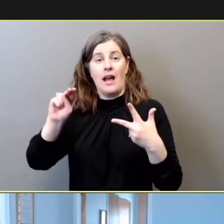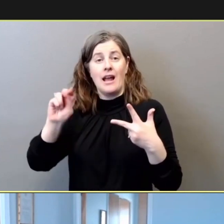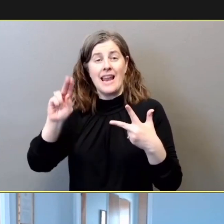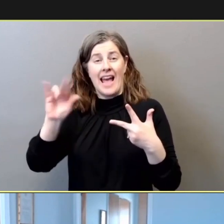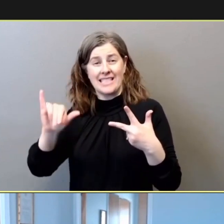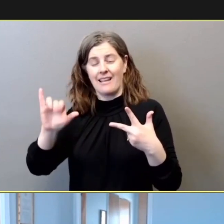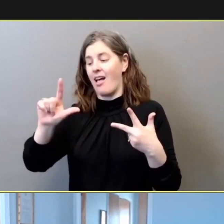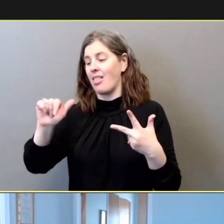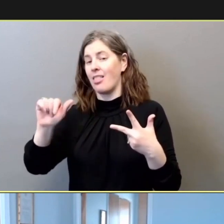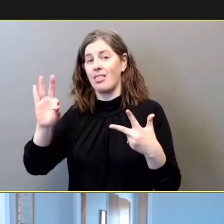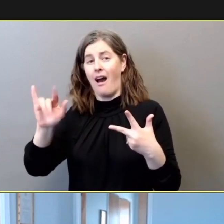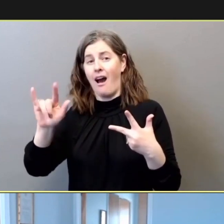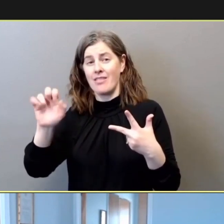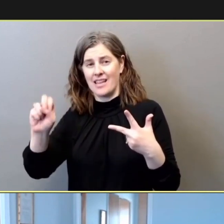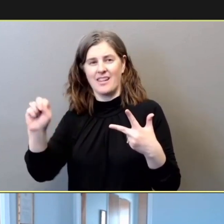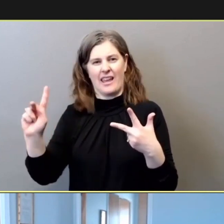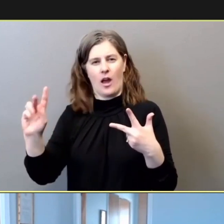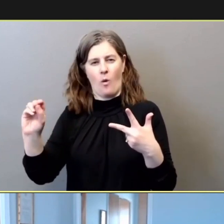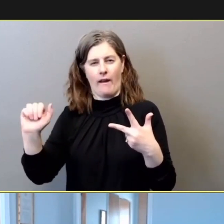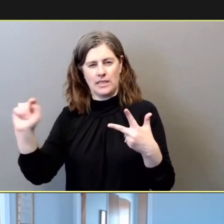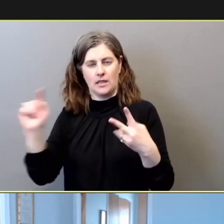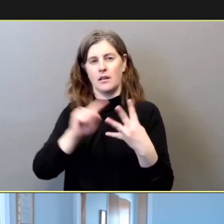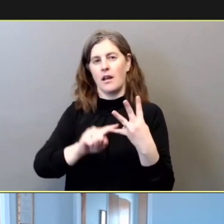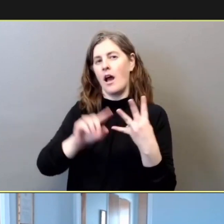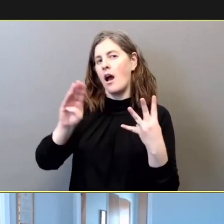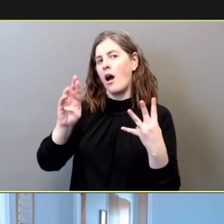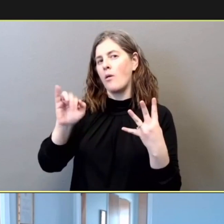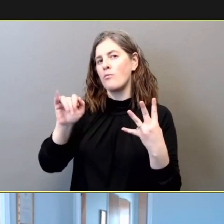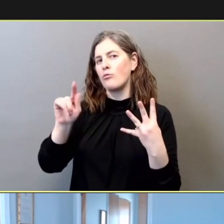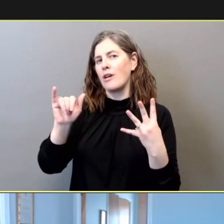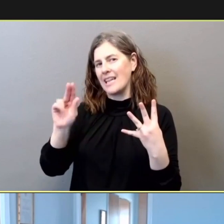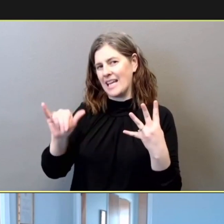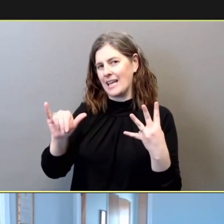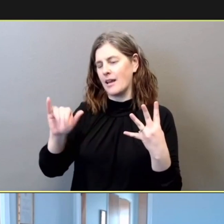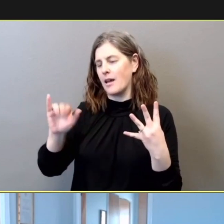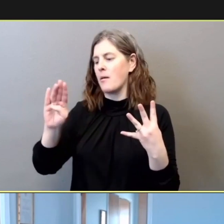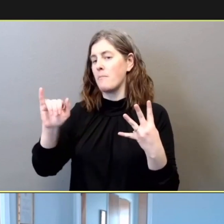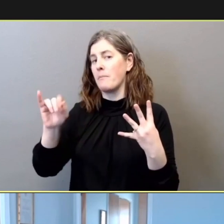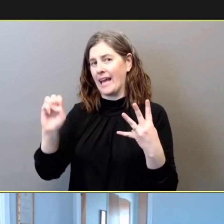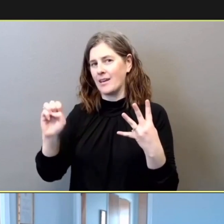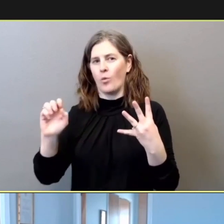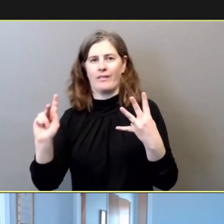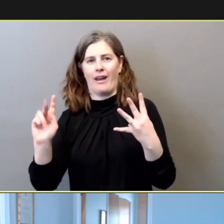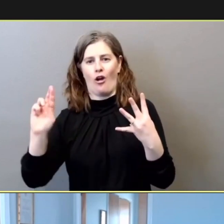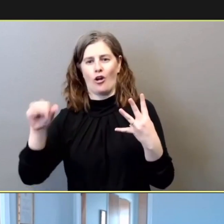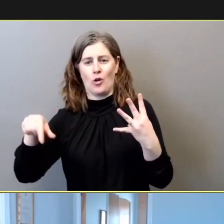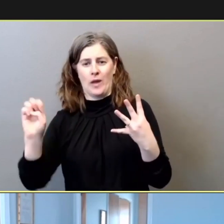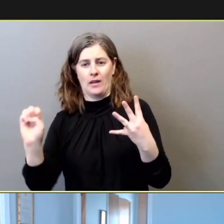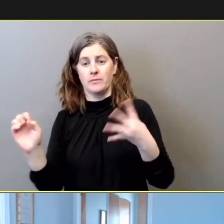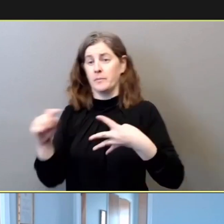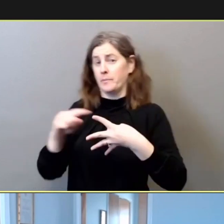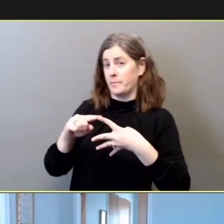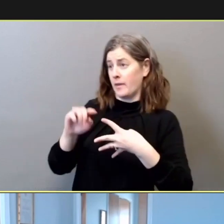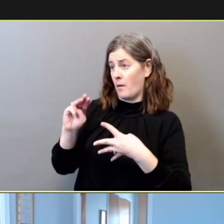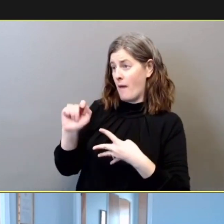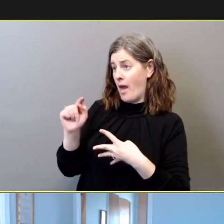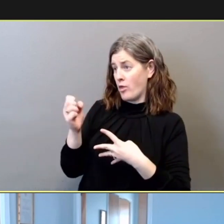Laughlin with KOAT, and then Brittany Bade with KRQE. Matthew, go ahead.